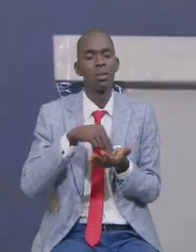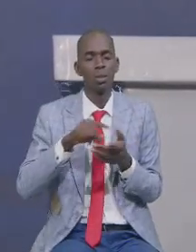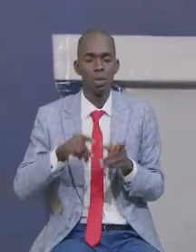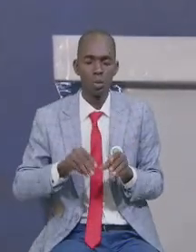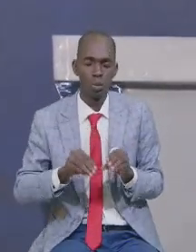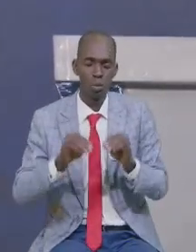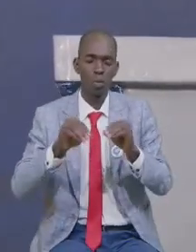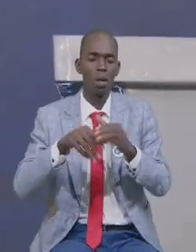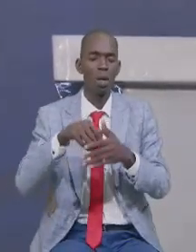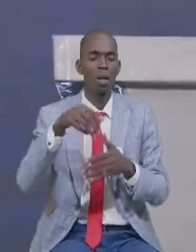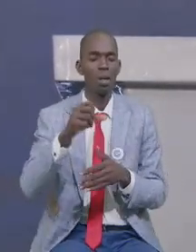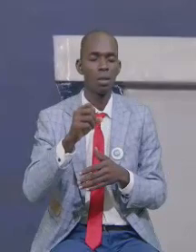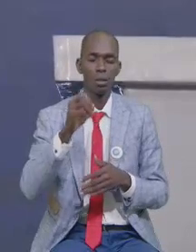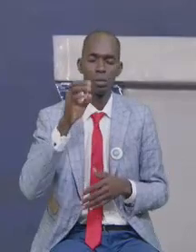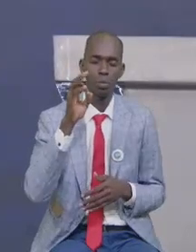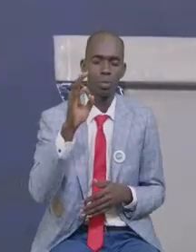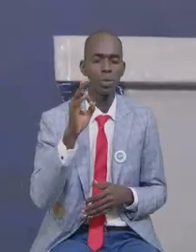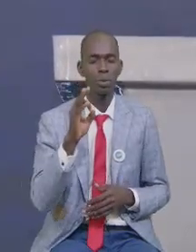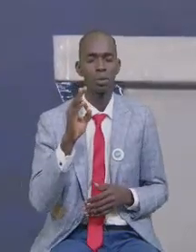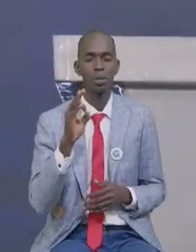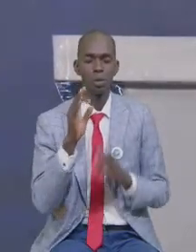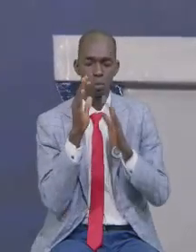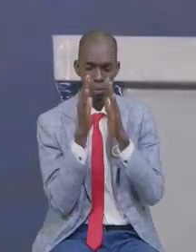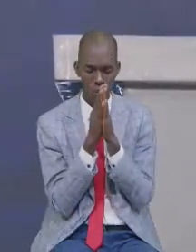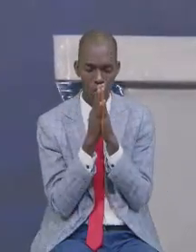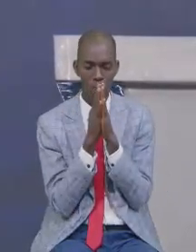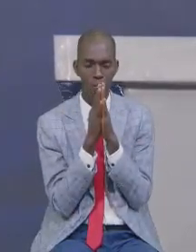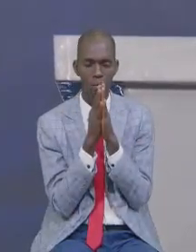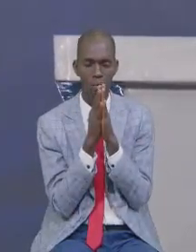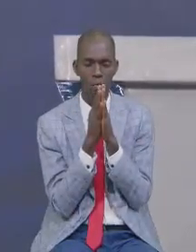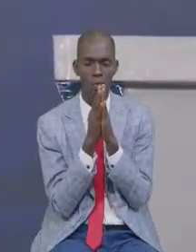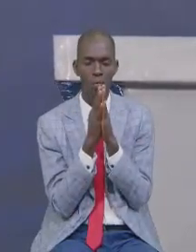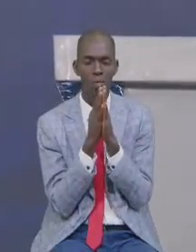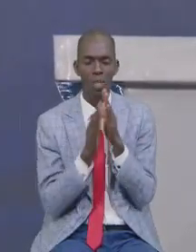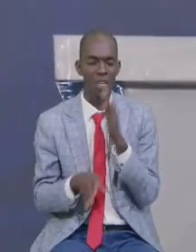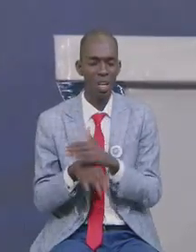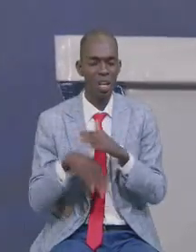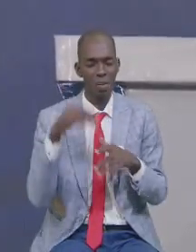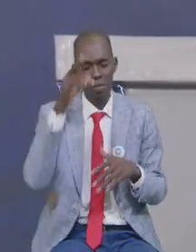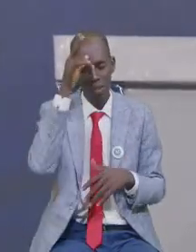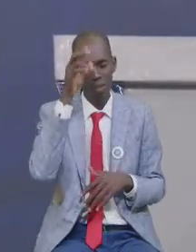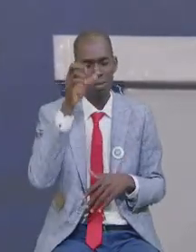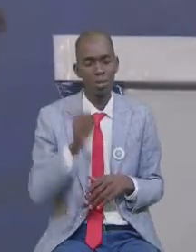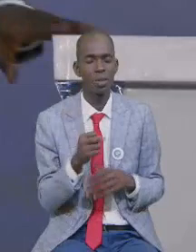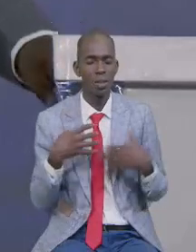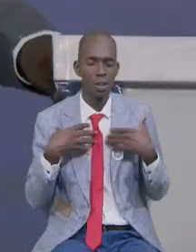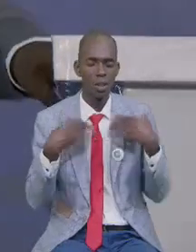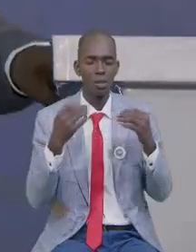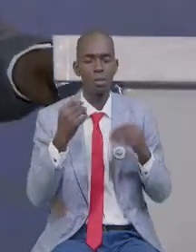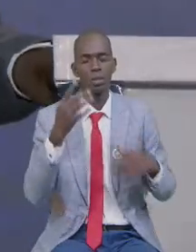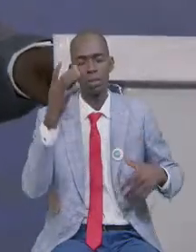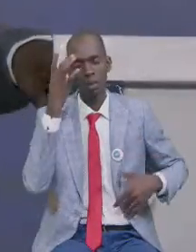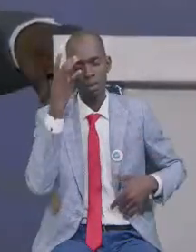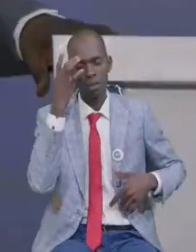forth, preach, pray, cast out devils, heal the sick,